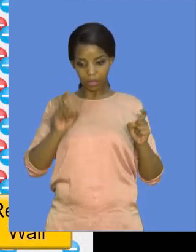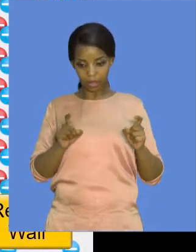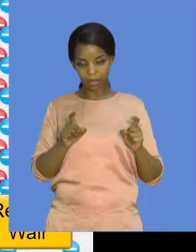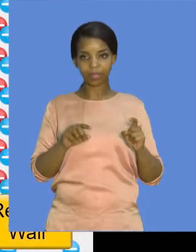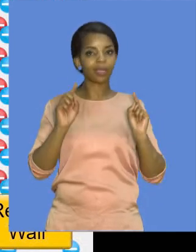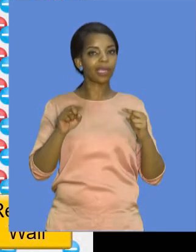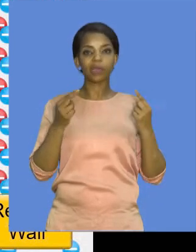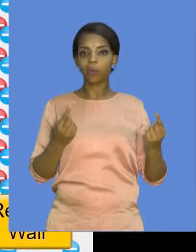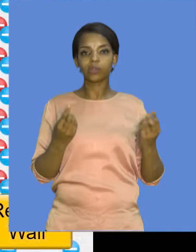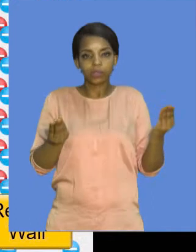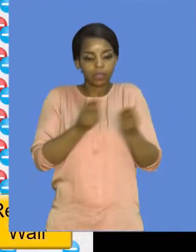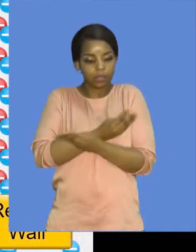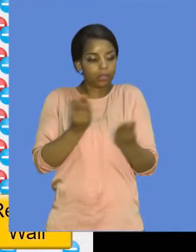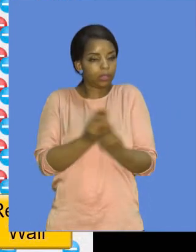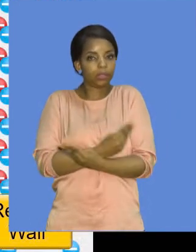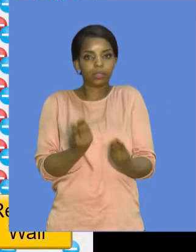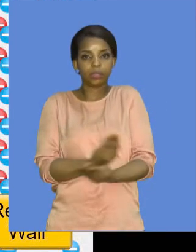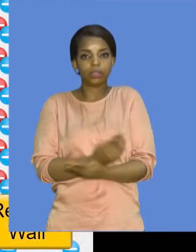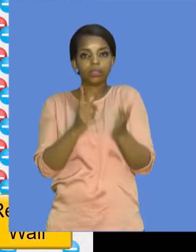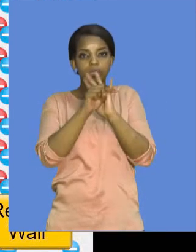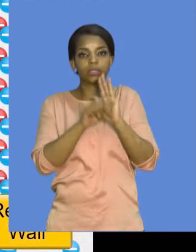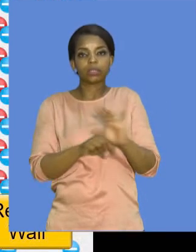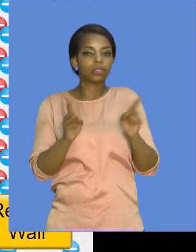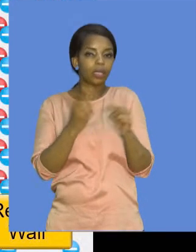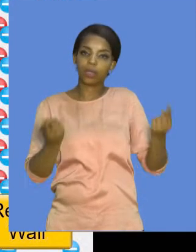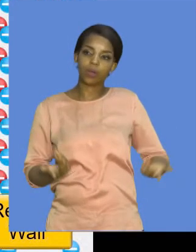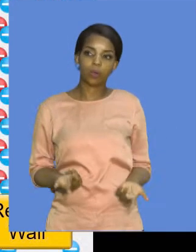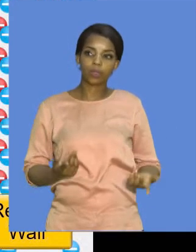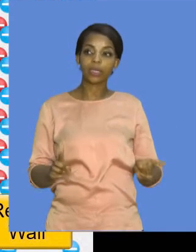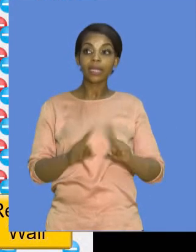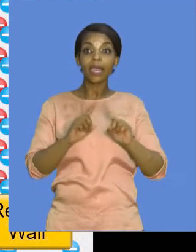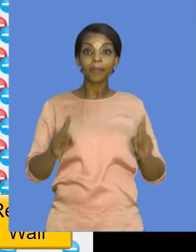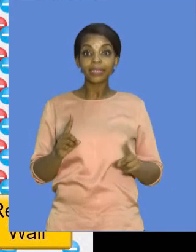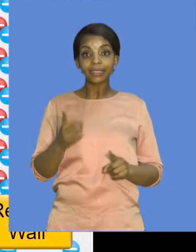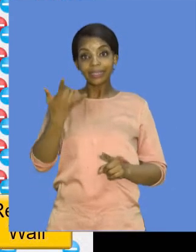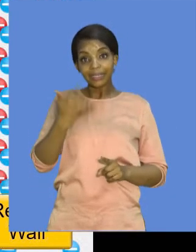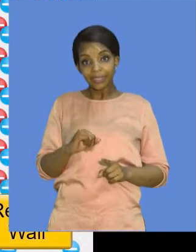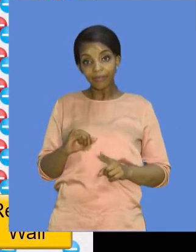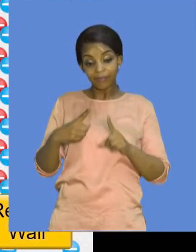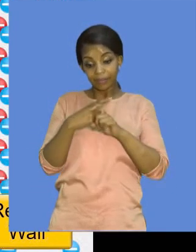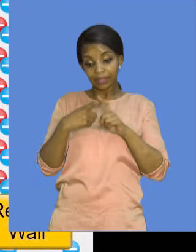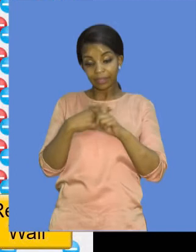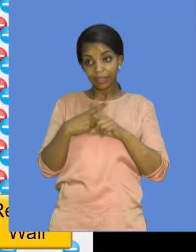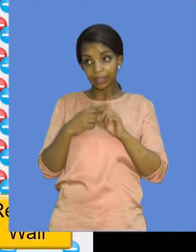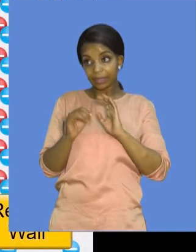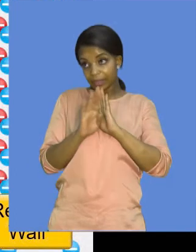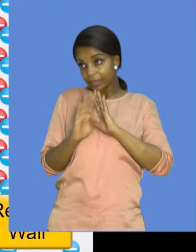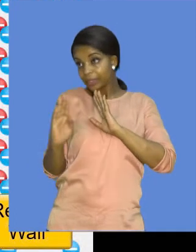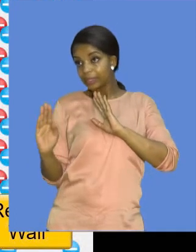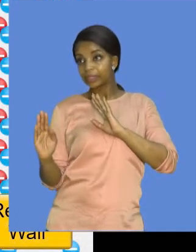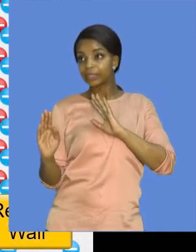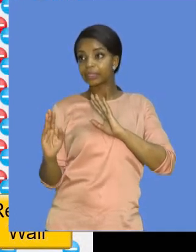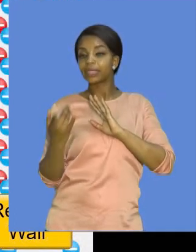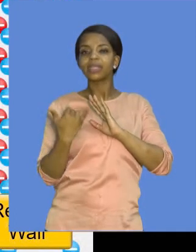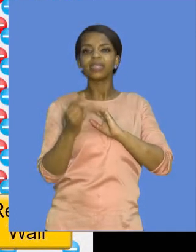the charge cannot be transferred between those two. However, if we do the opposite, you go to the jersey, that there is that observation.